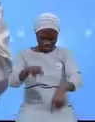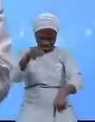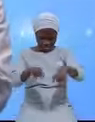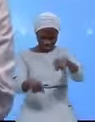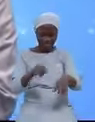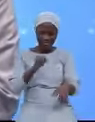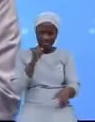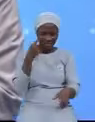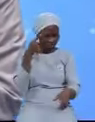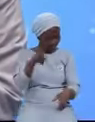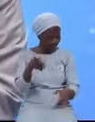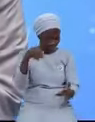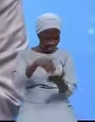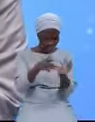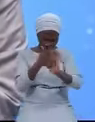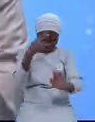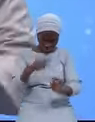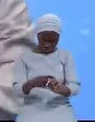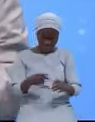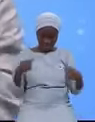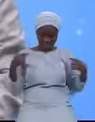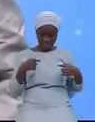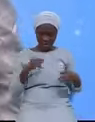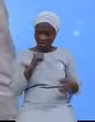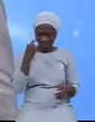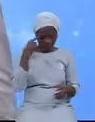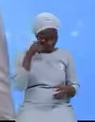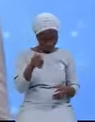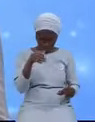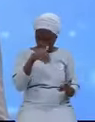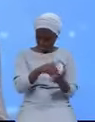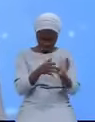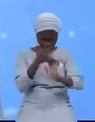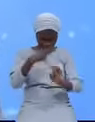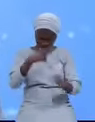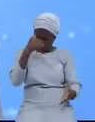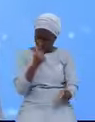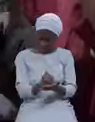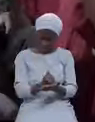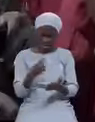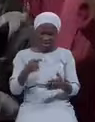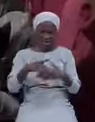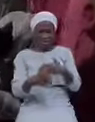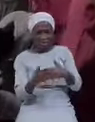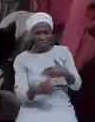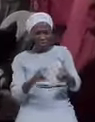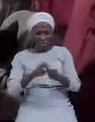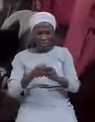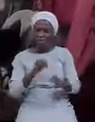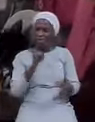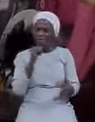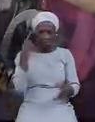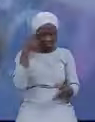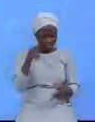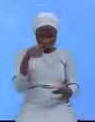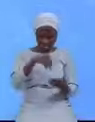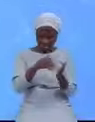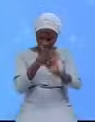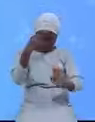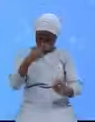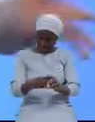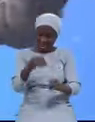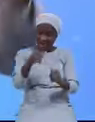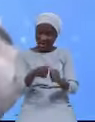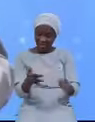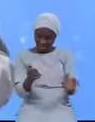the pain, no more for you. And the running blood, no more for you. And everything the